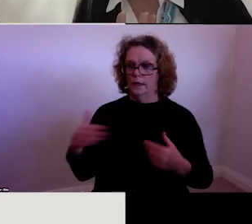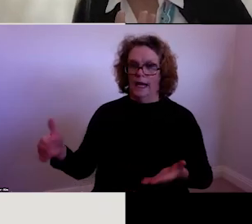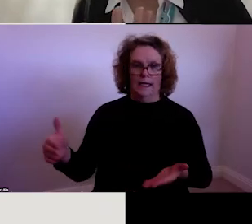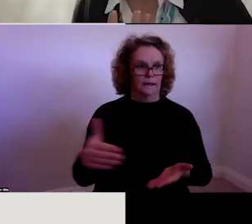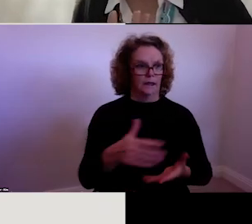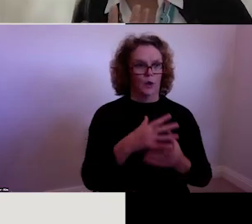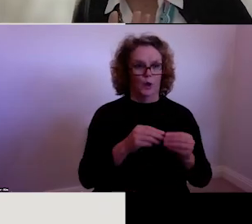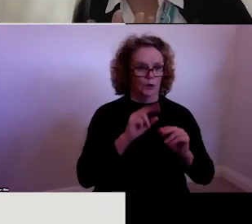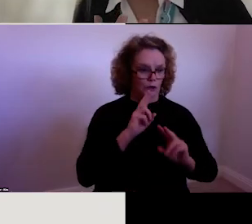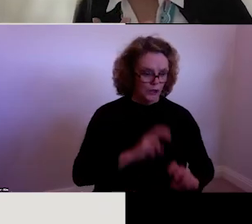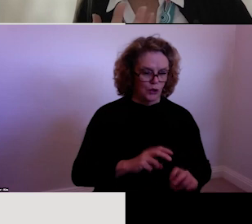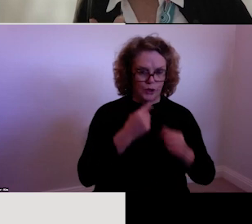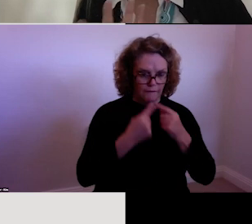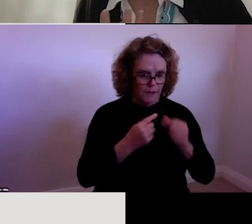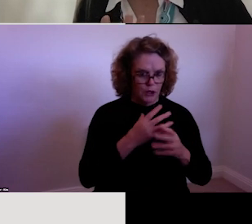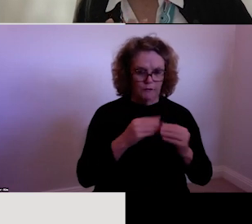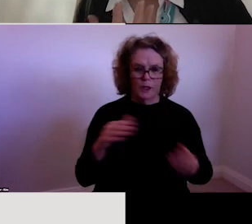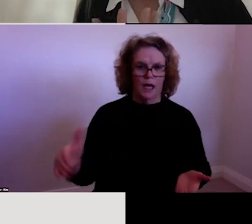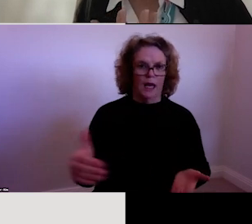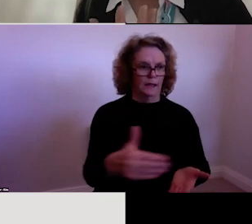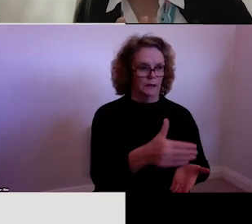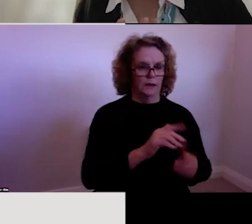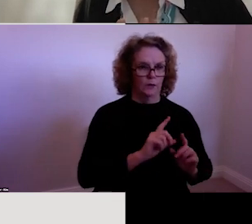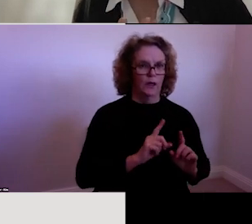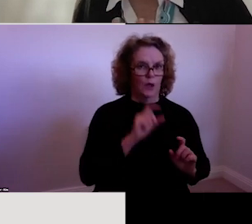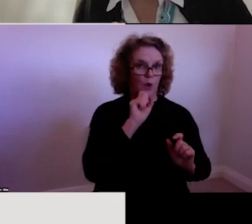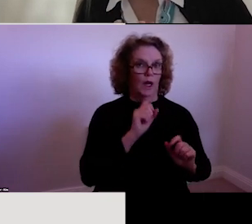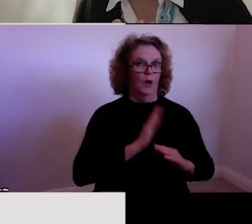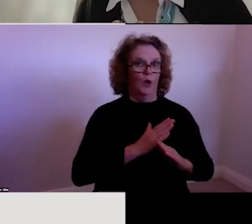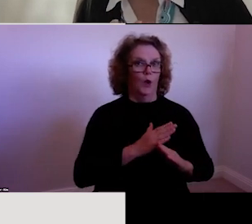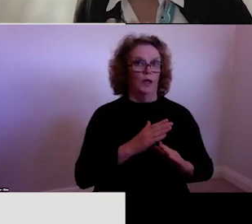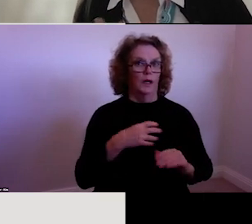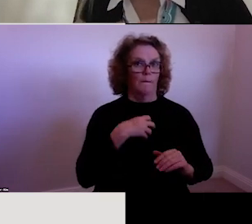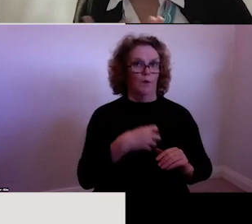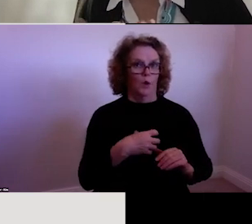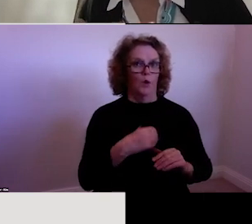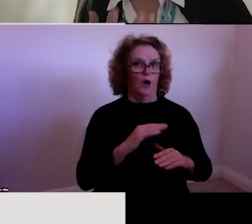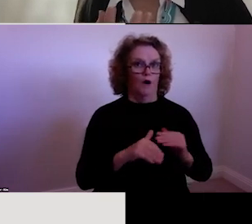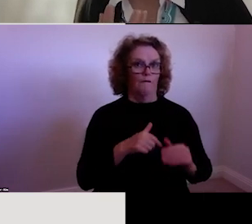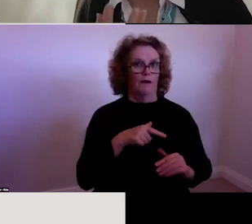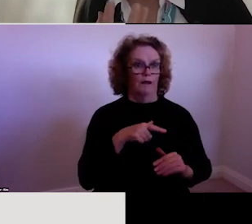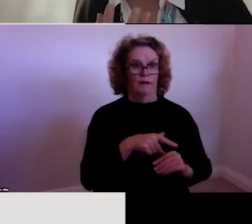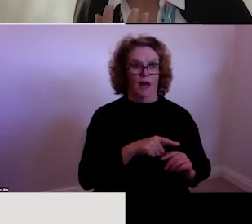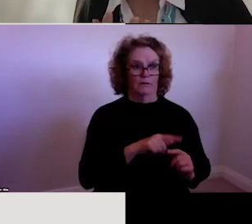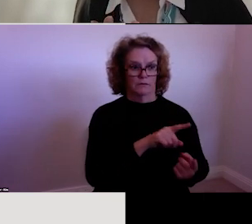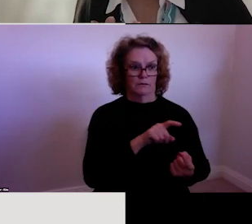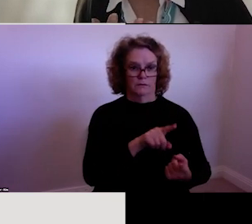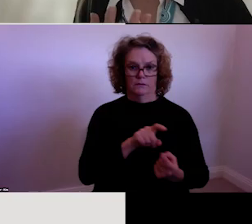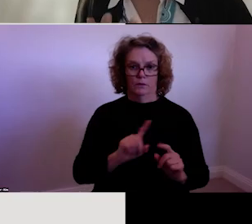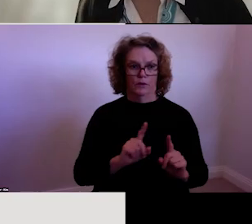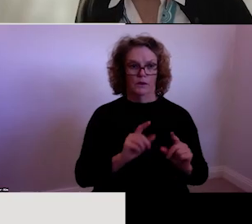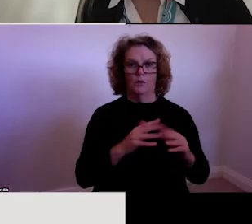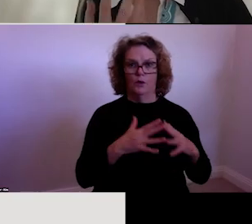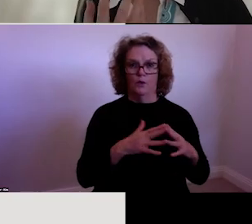And I will say, as a team, we will work further on that model and generate an even more